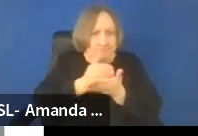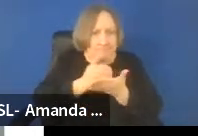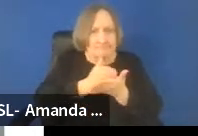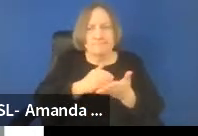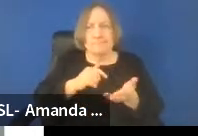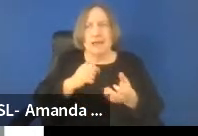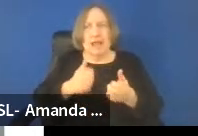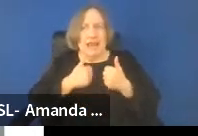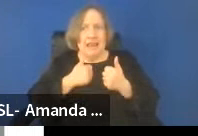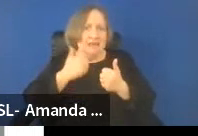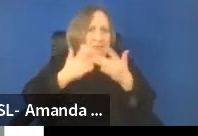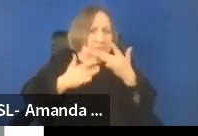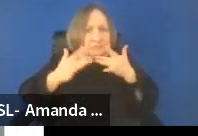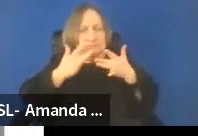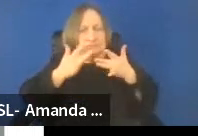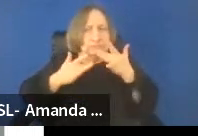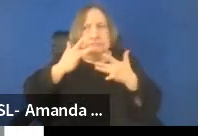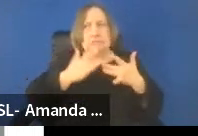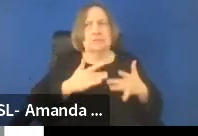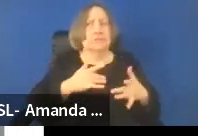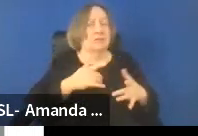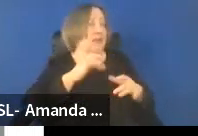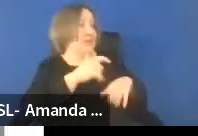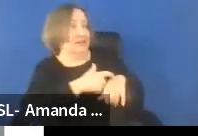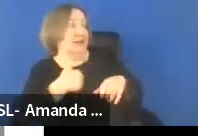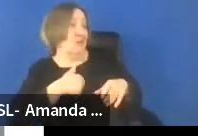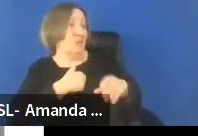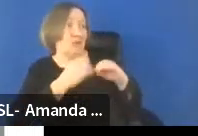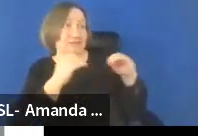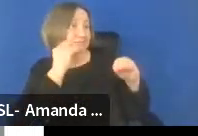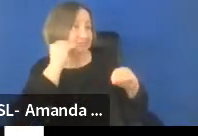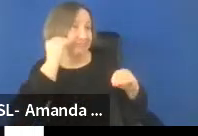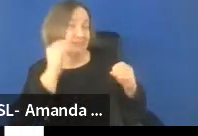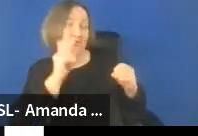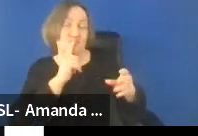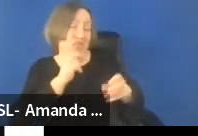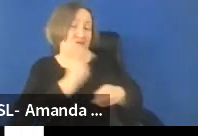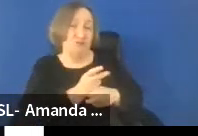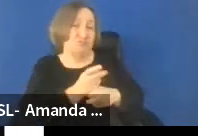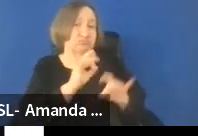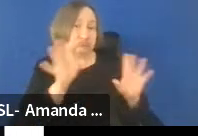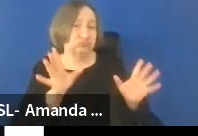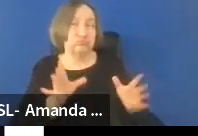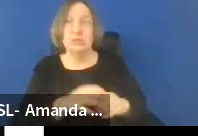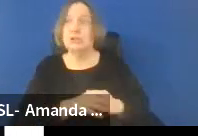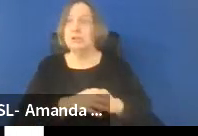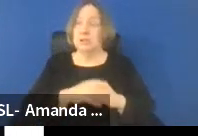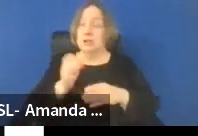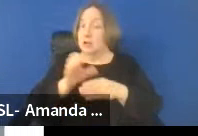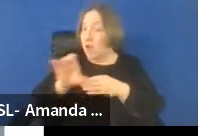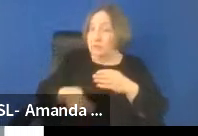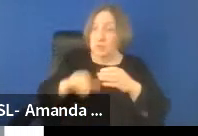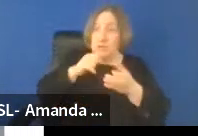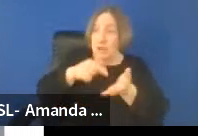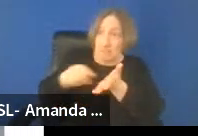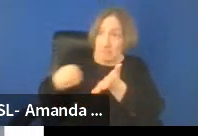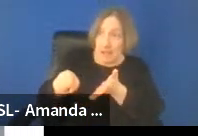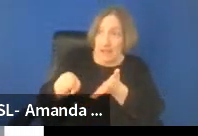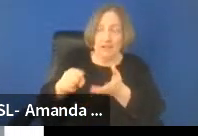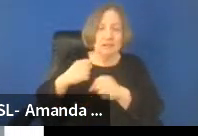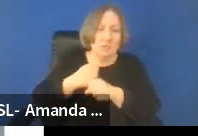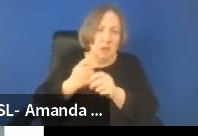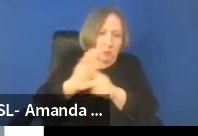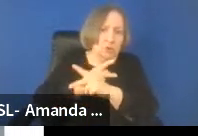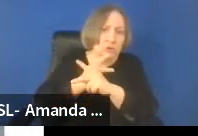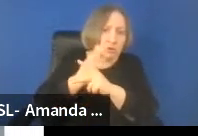time, unbeknownst to them, we were homeless. So it was just really hard. And the consequences of not paying only